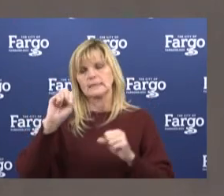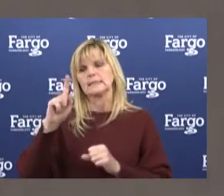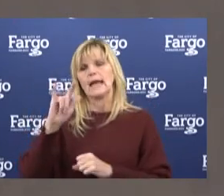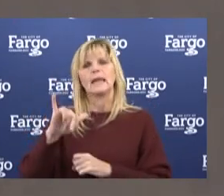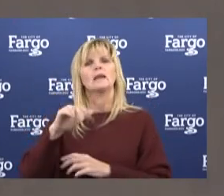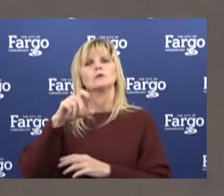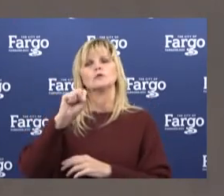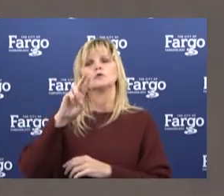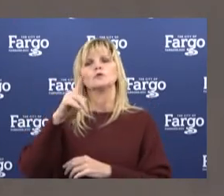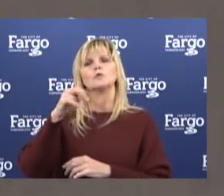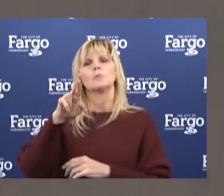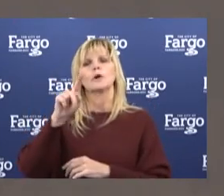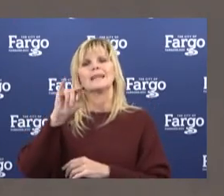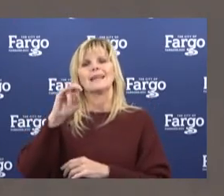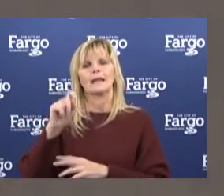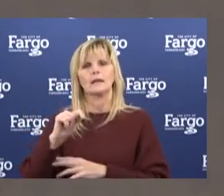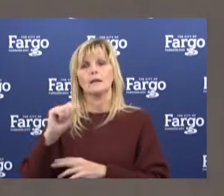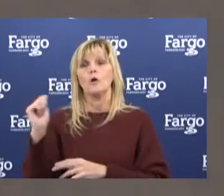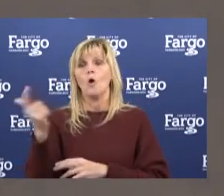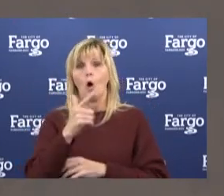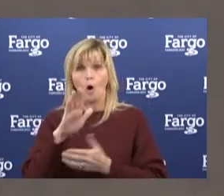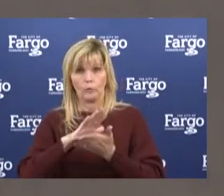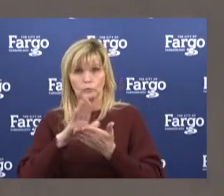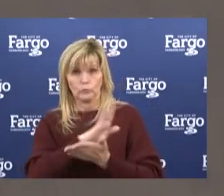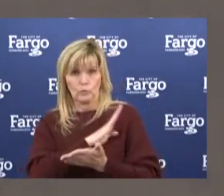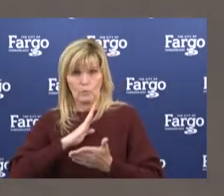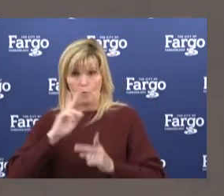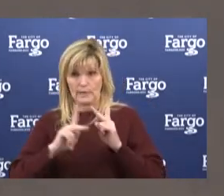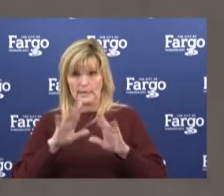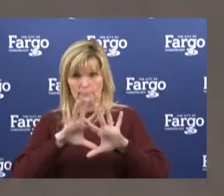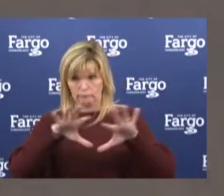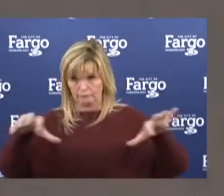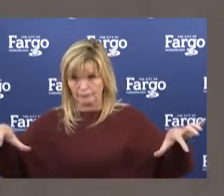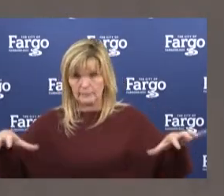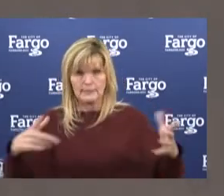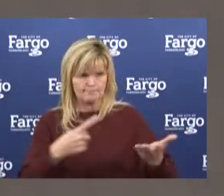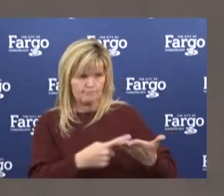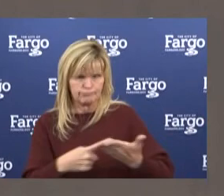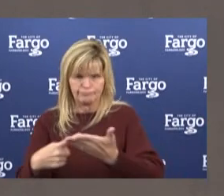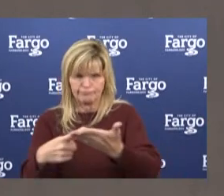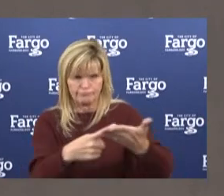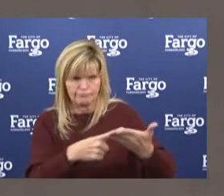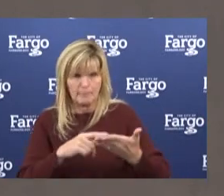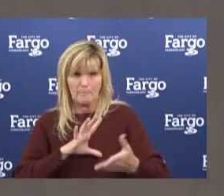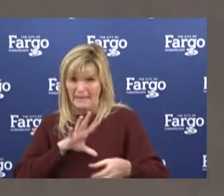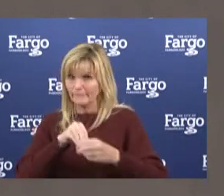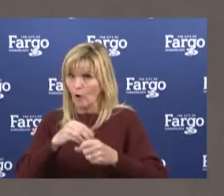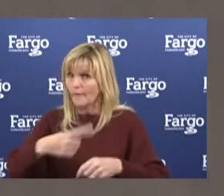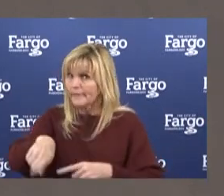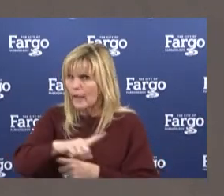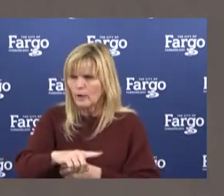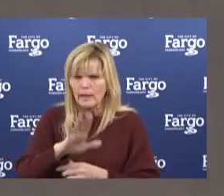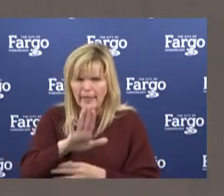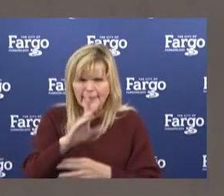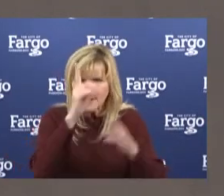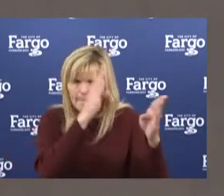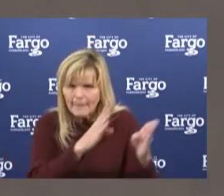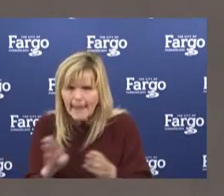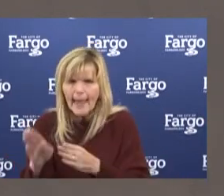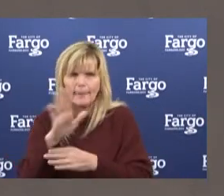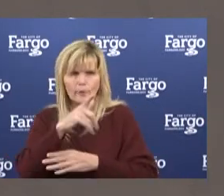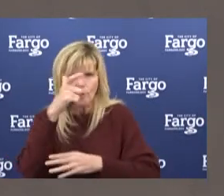School Board, and all her administrative team. The thought and process, the logistics of what they have dealt